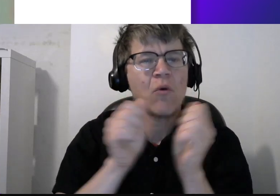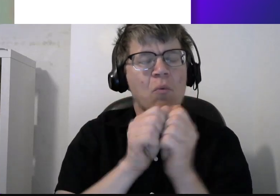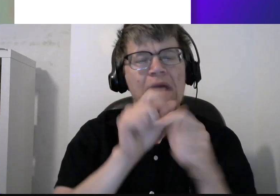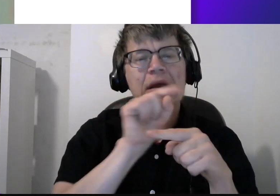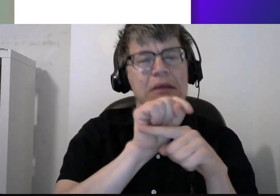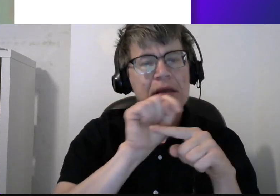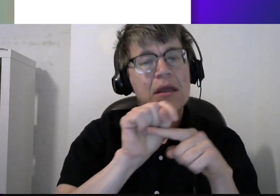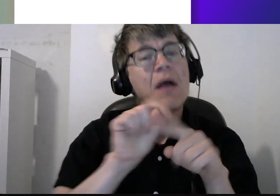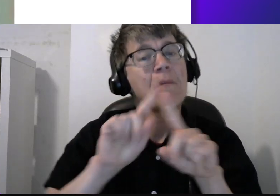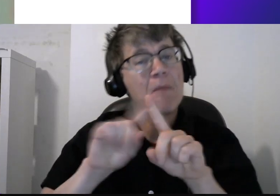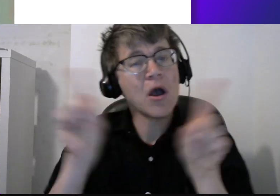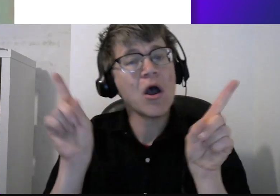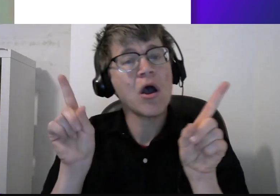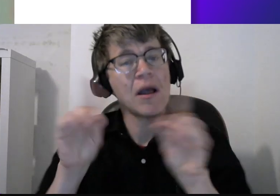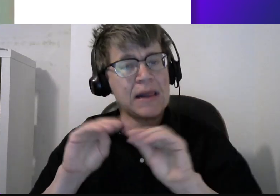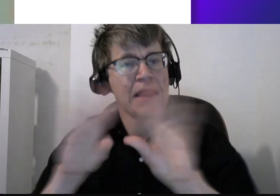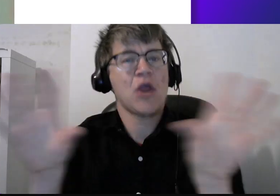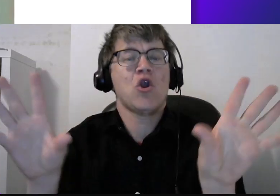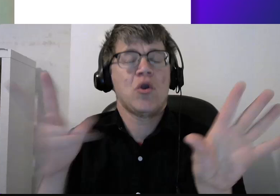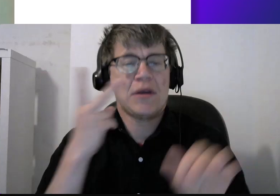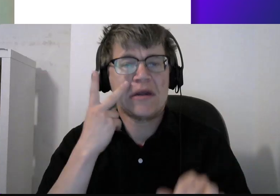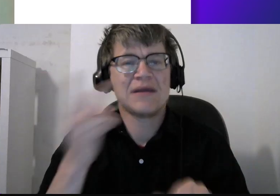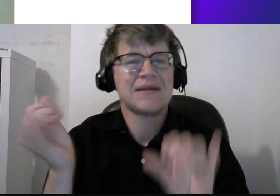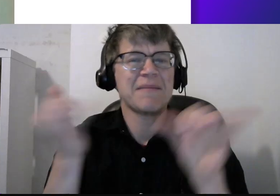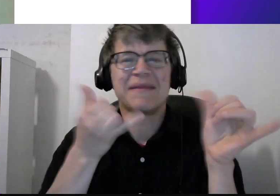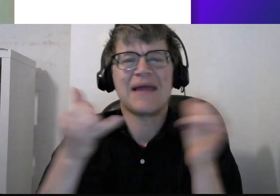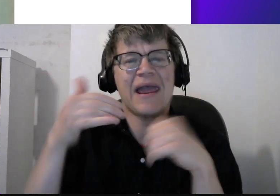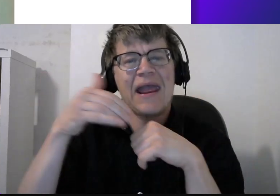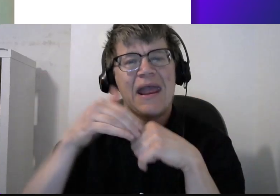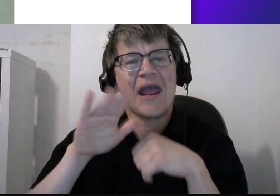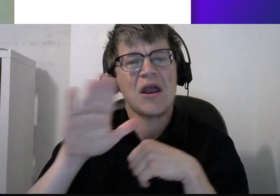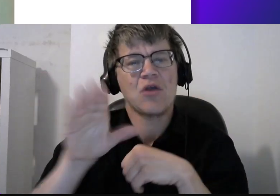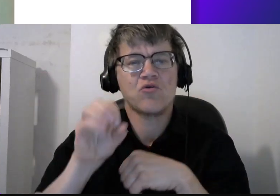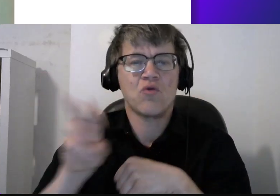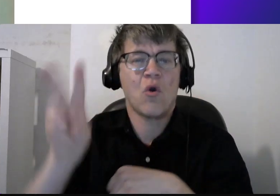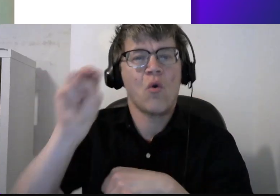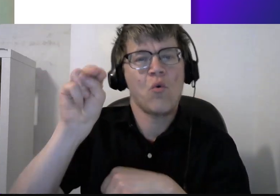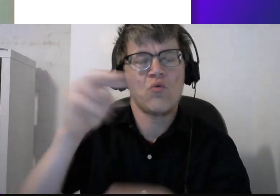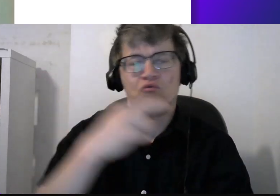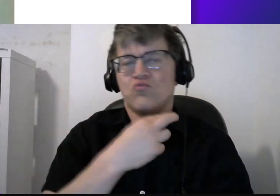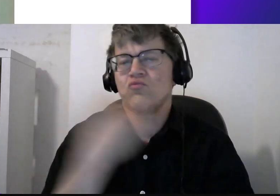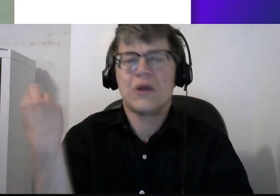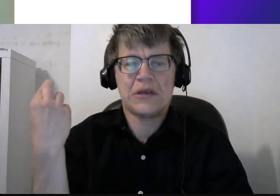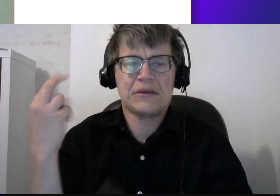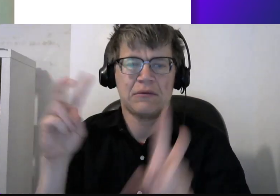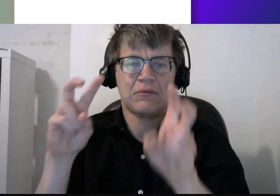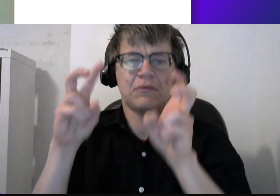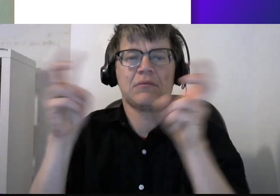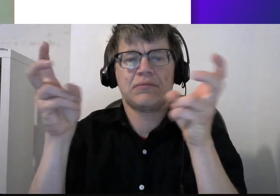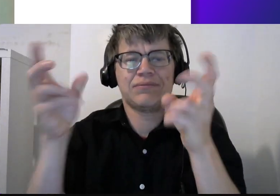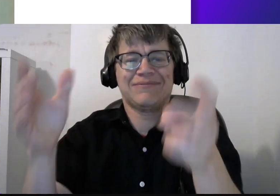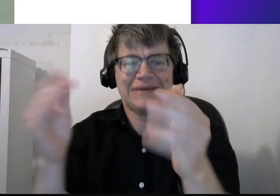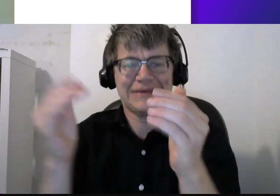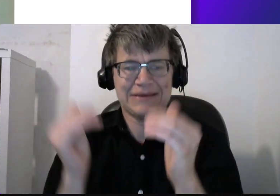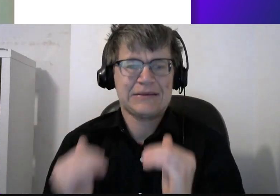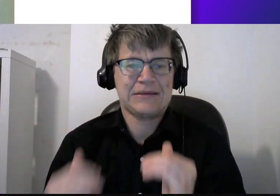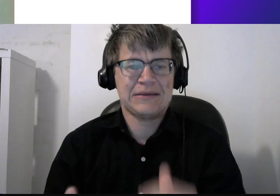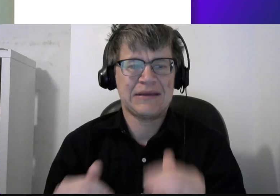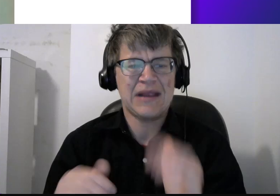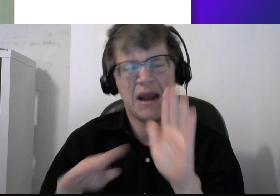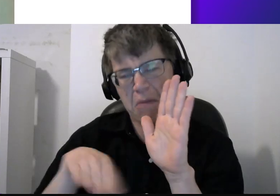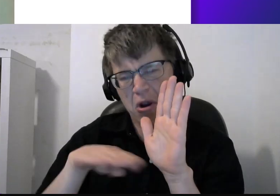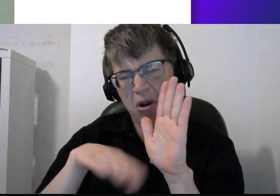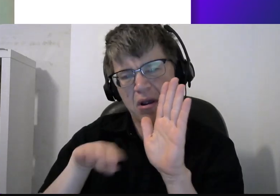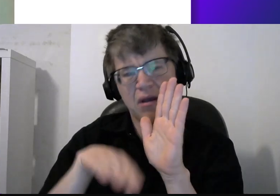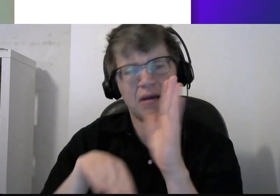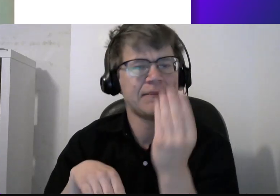risk is the title or the call to action or the headline, and then down here is essentially